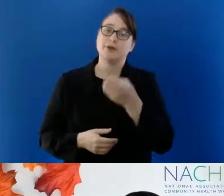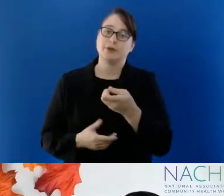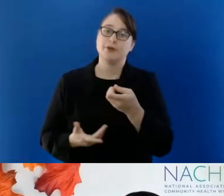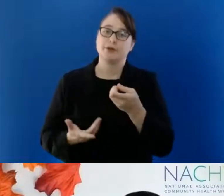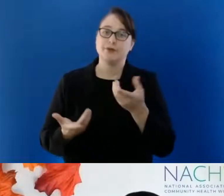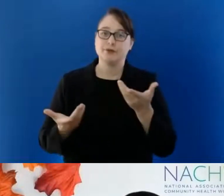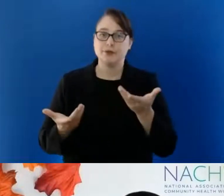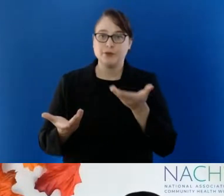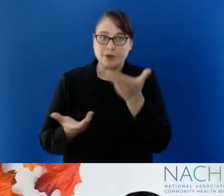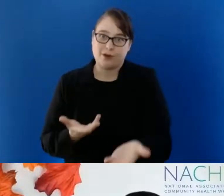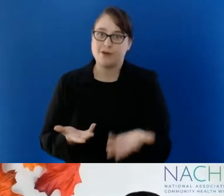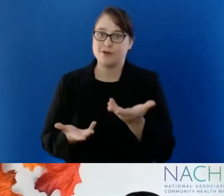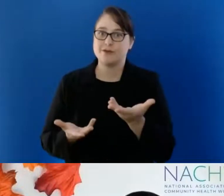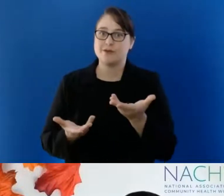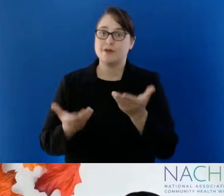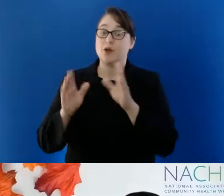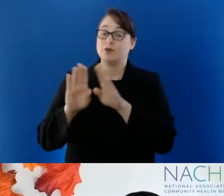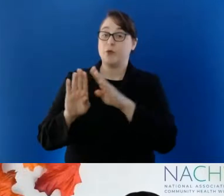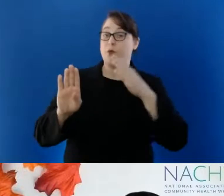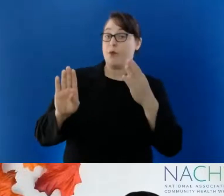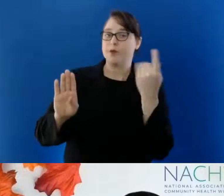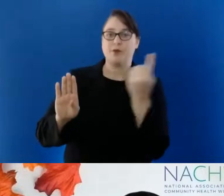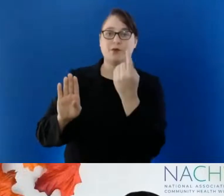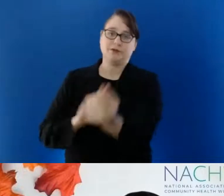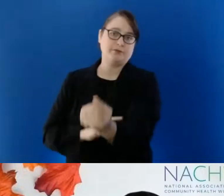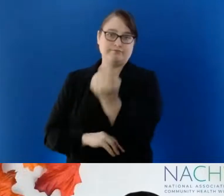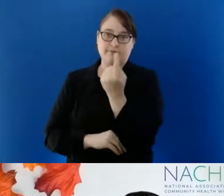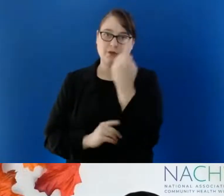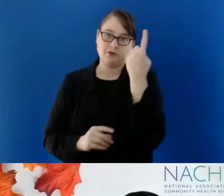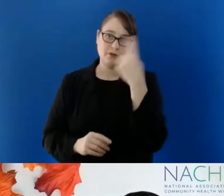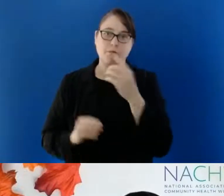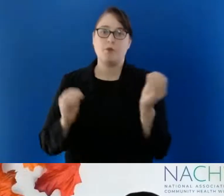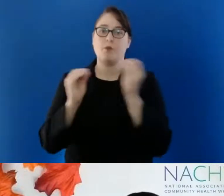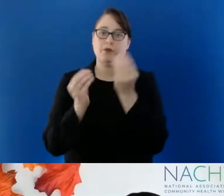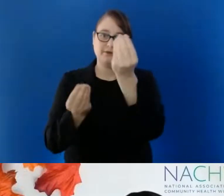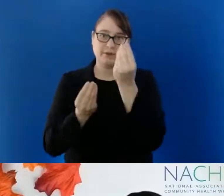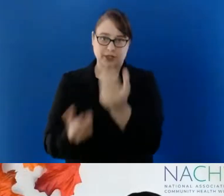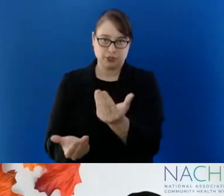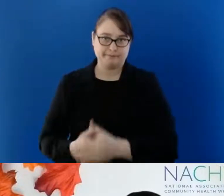always leave the door open for him to come back to you for further information.